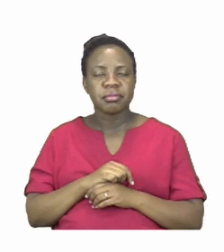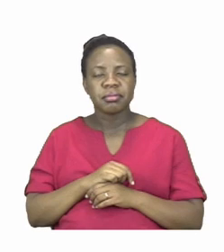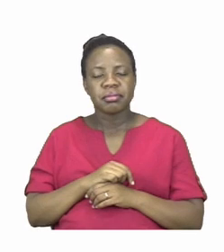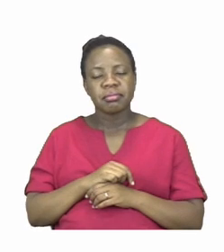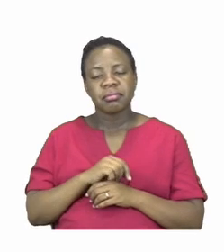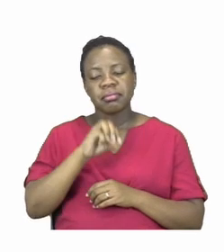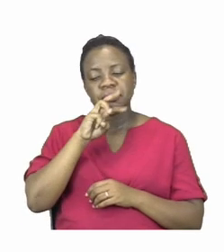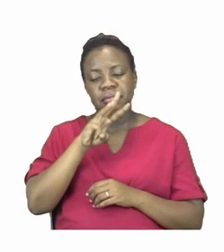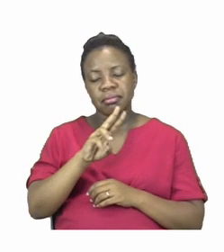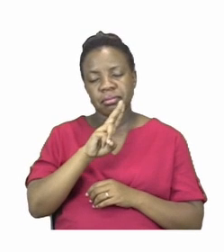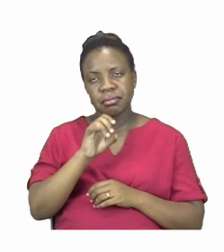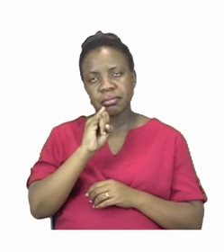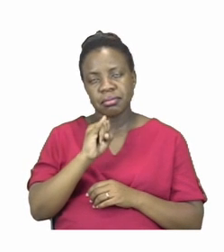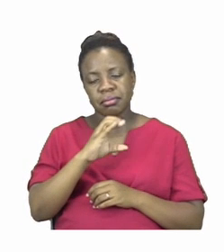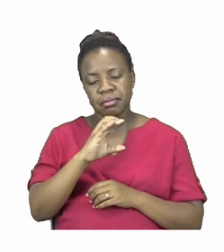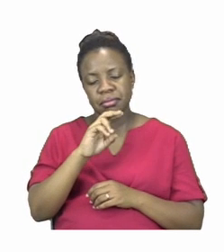an alternative.